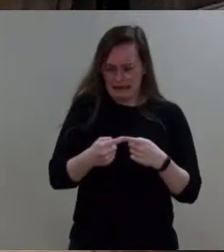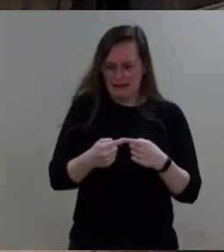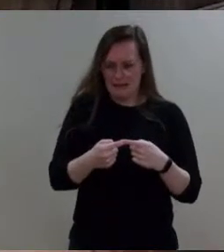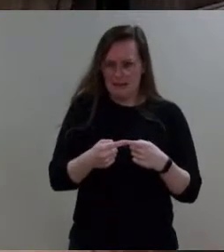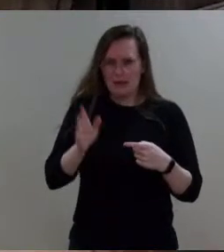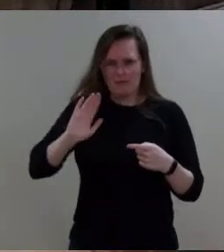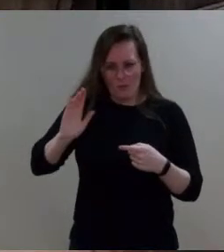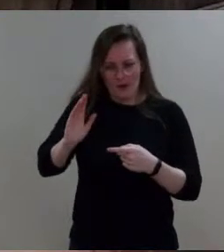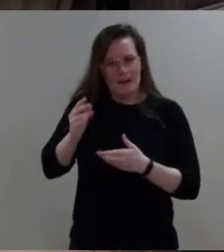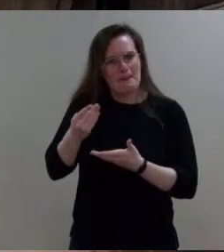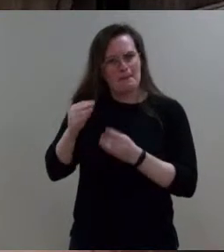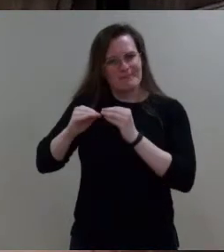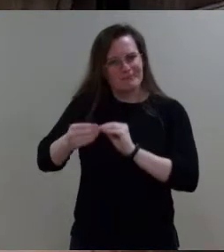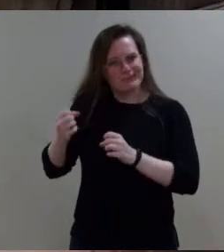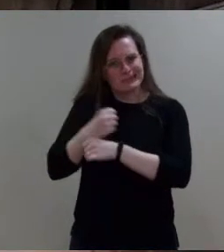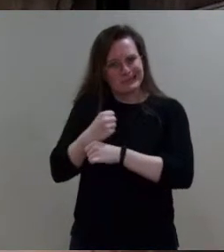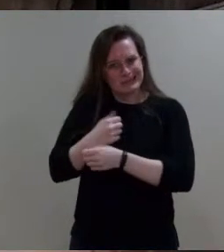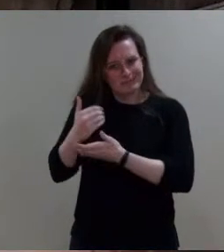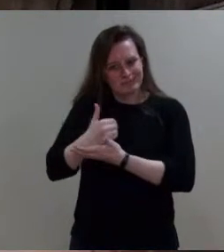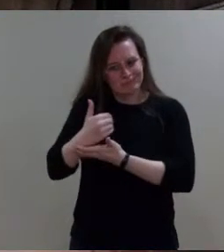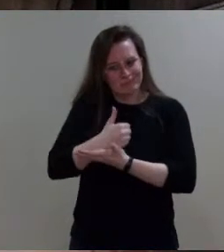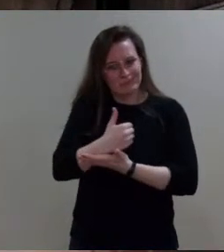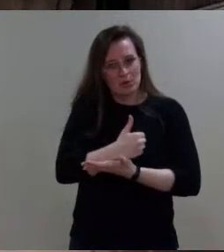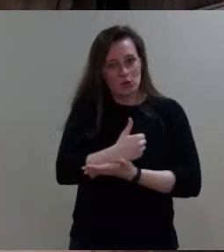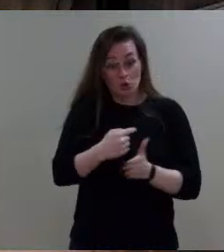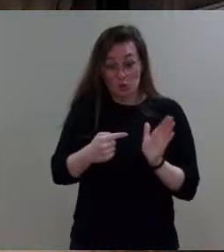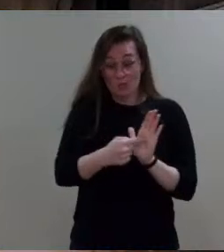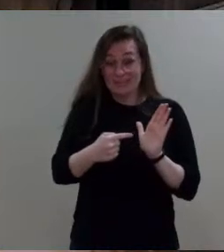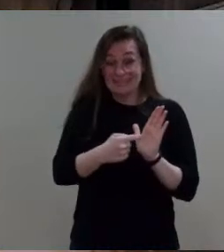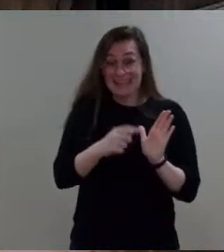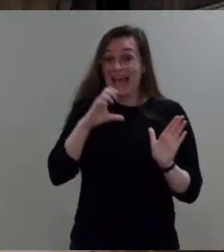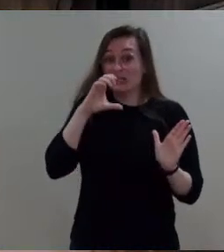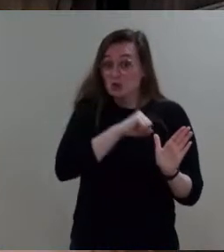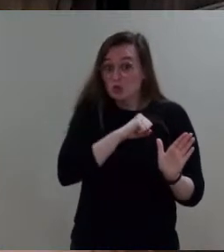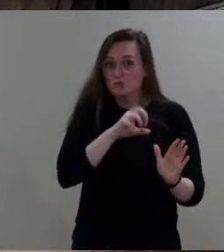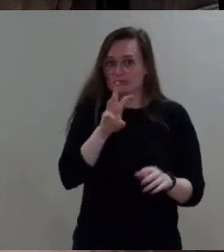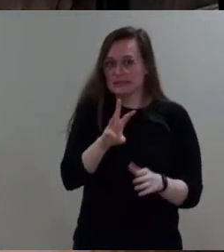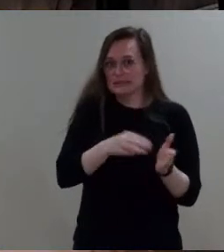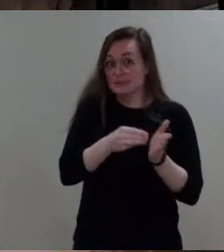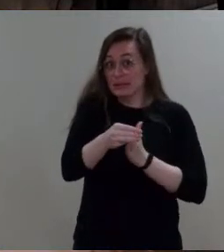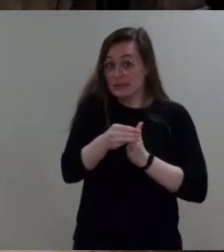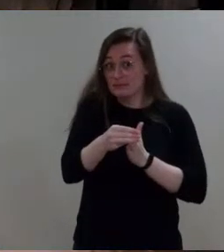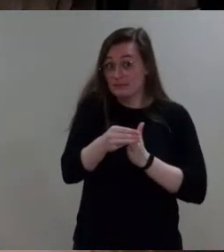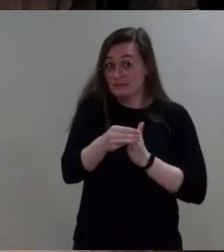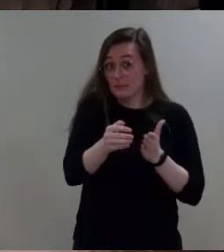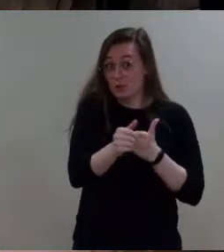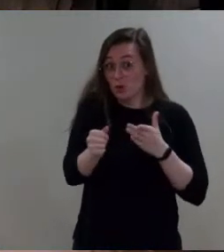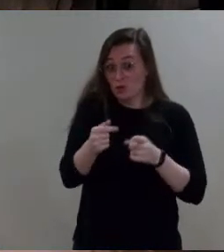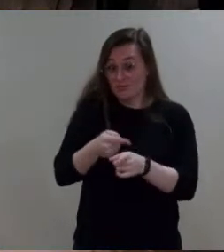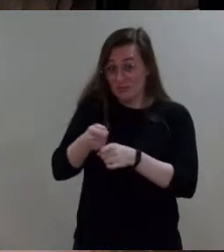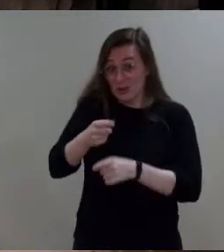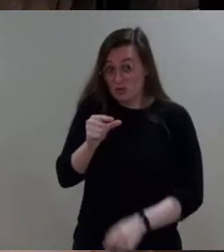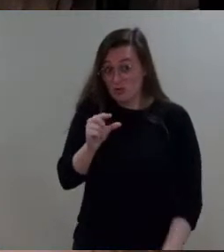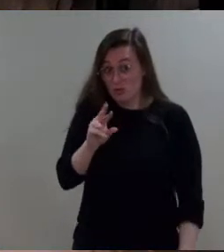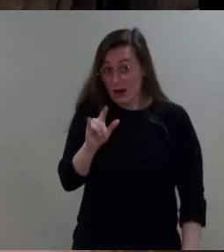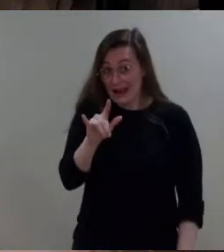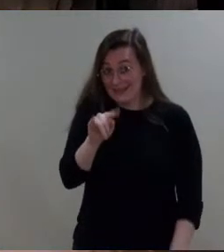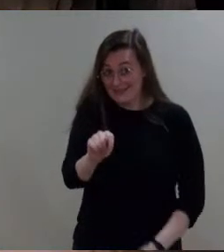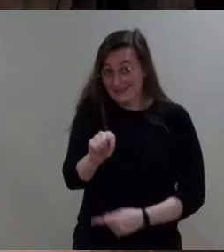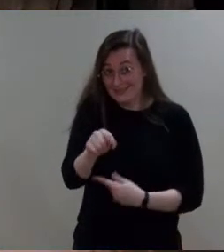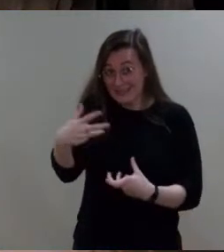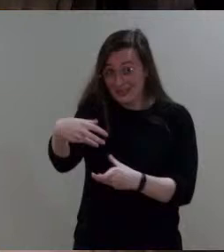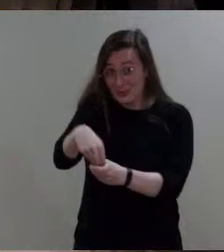debt issue assuming the 6 million in grants, or was it not assuming 6 million in grants?